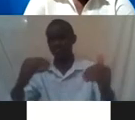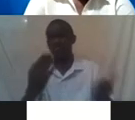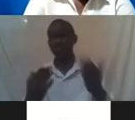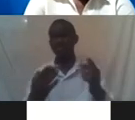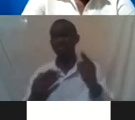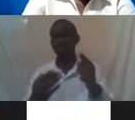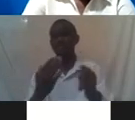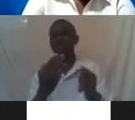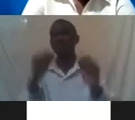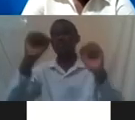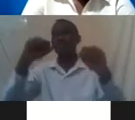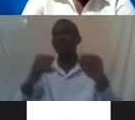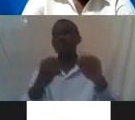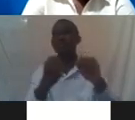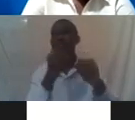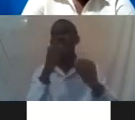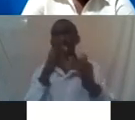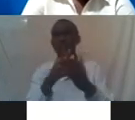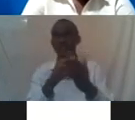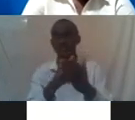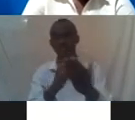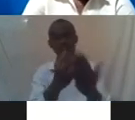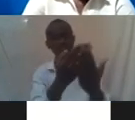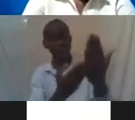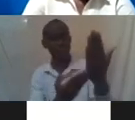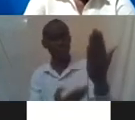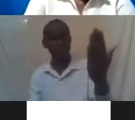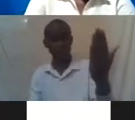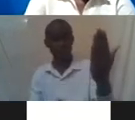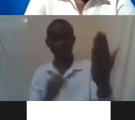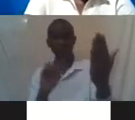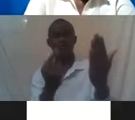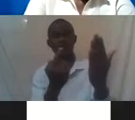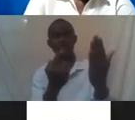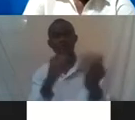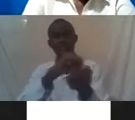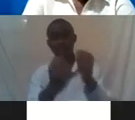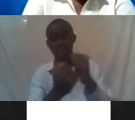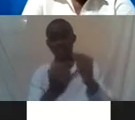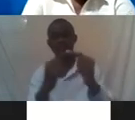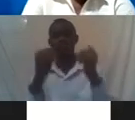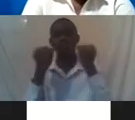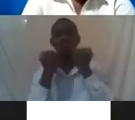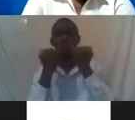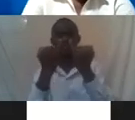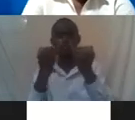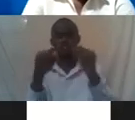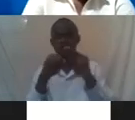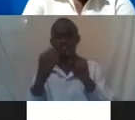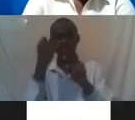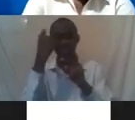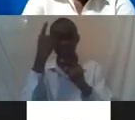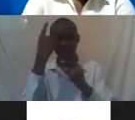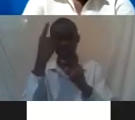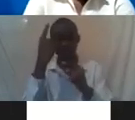may say one may read the proposed legislative amendments to inform or to understand why certain